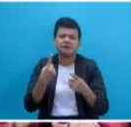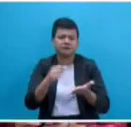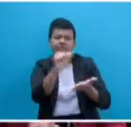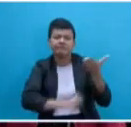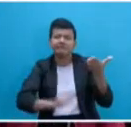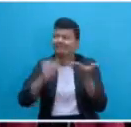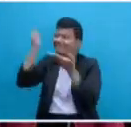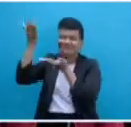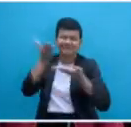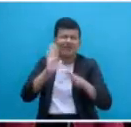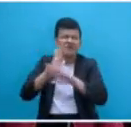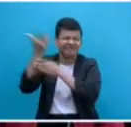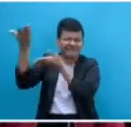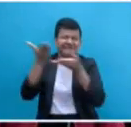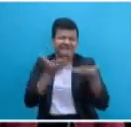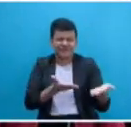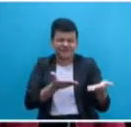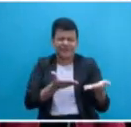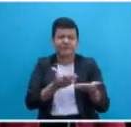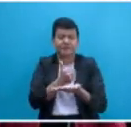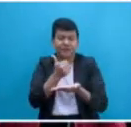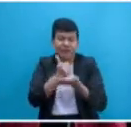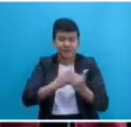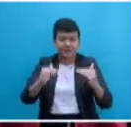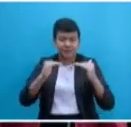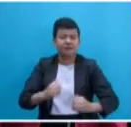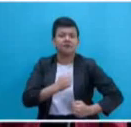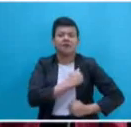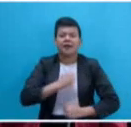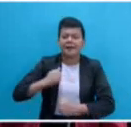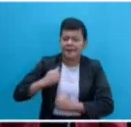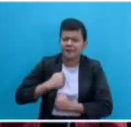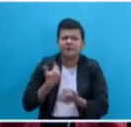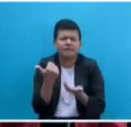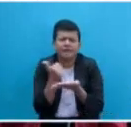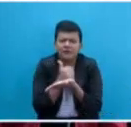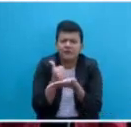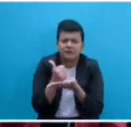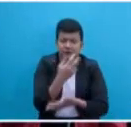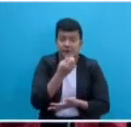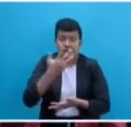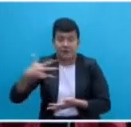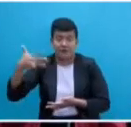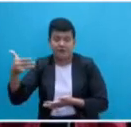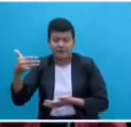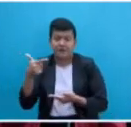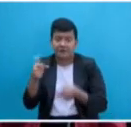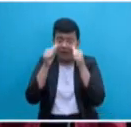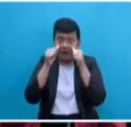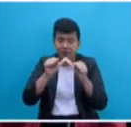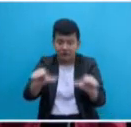Act, and Republic of Fiji Military Forces Act of 1949, and agricultural laws to ensure